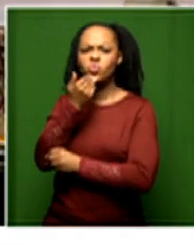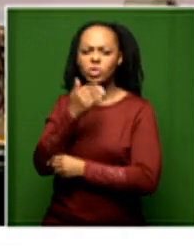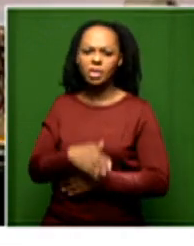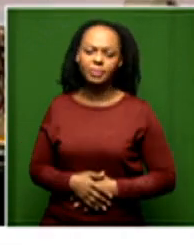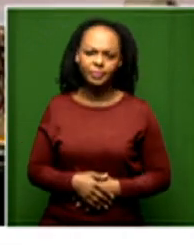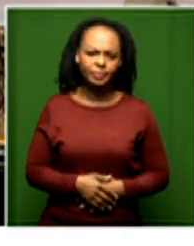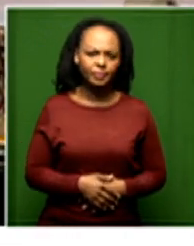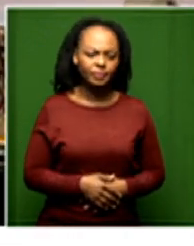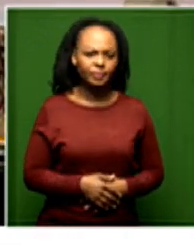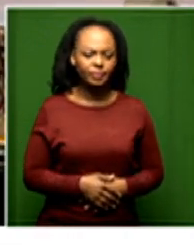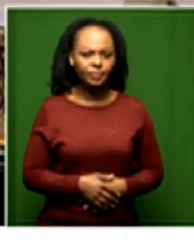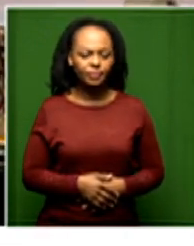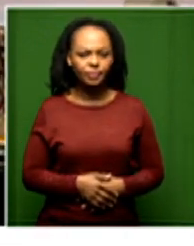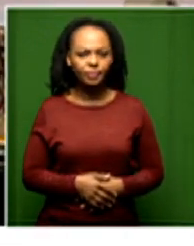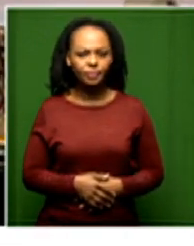this?